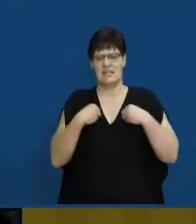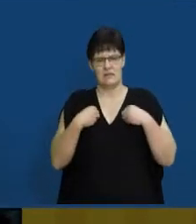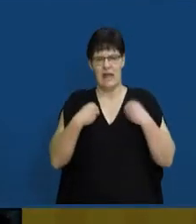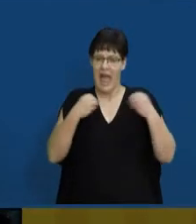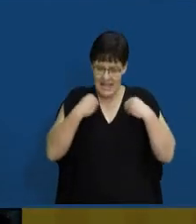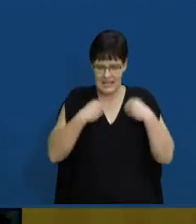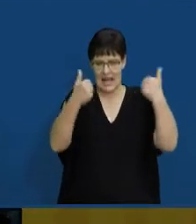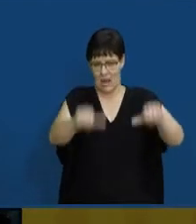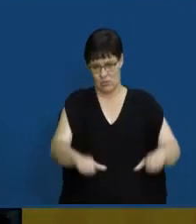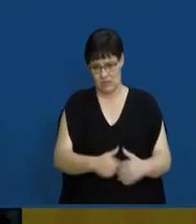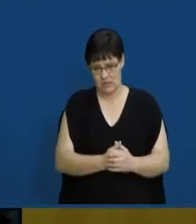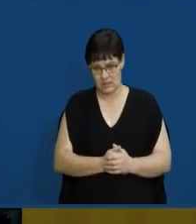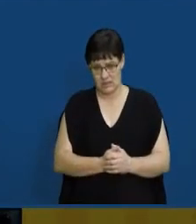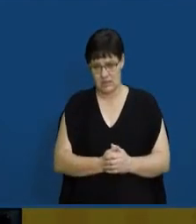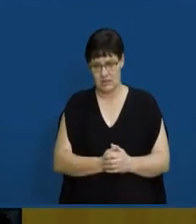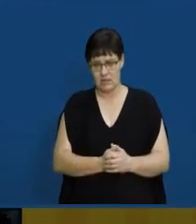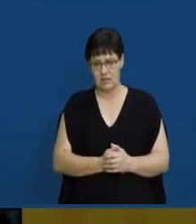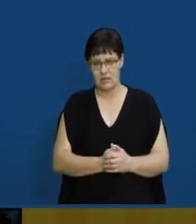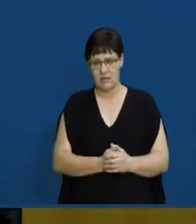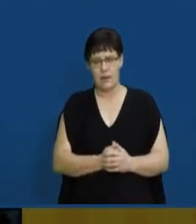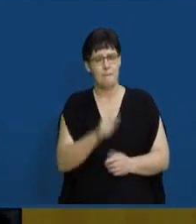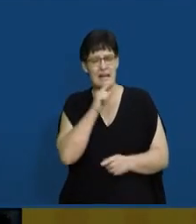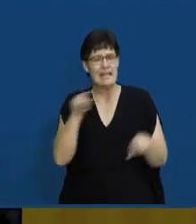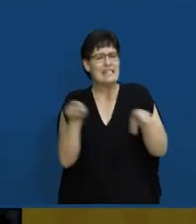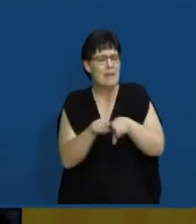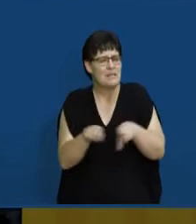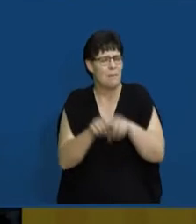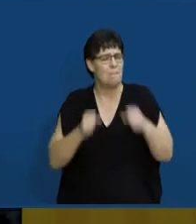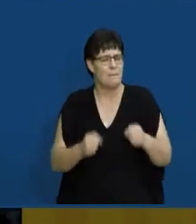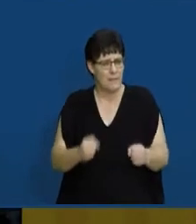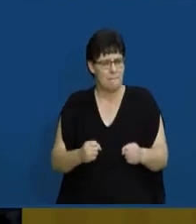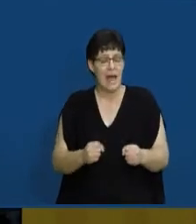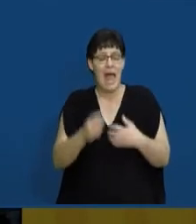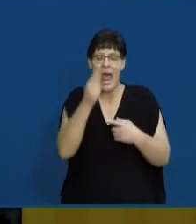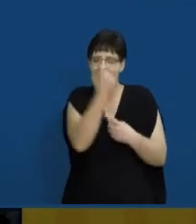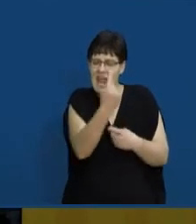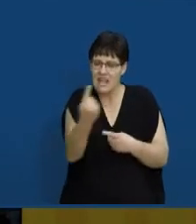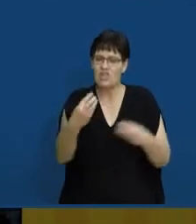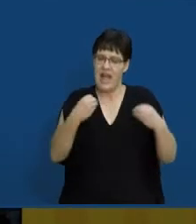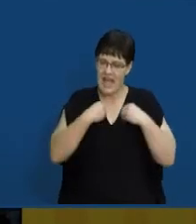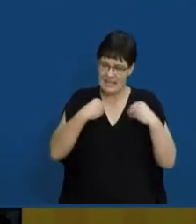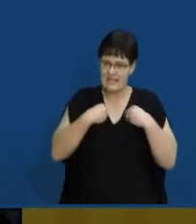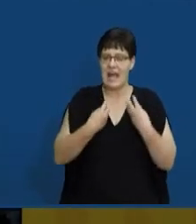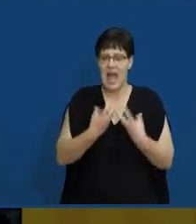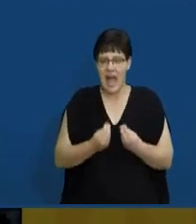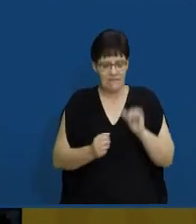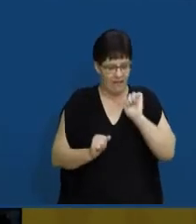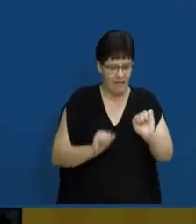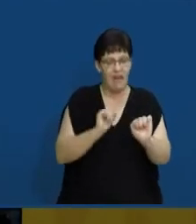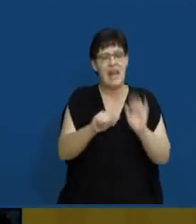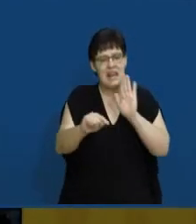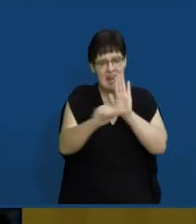account, right? But by the same token, every asset also has its